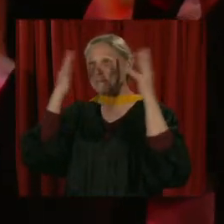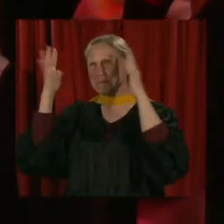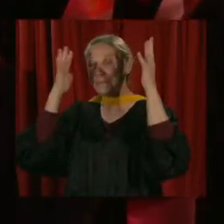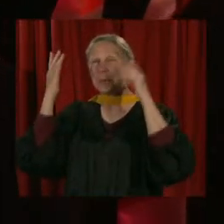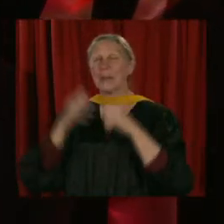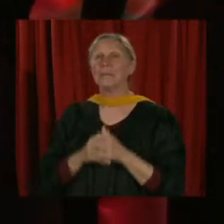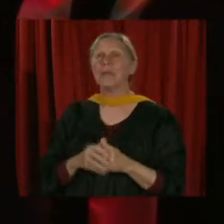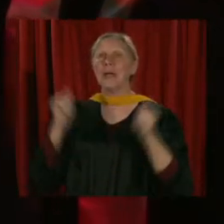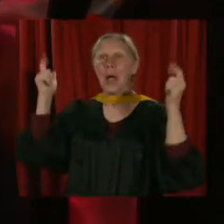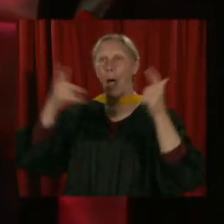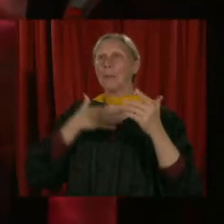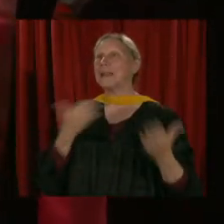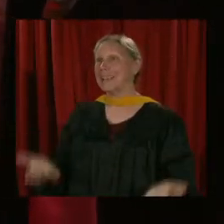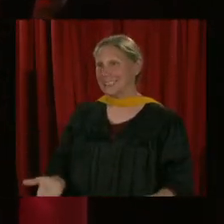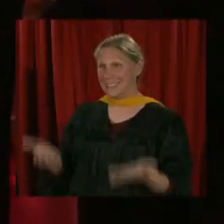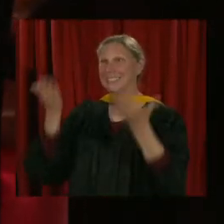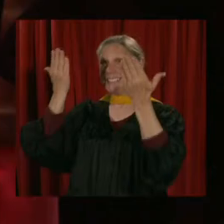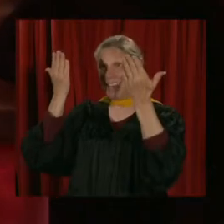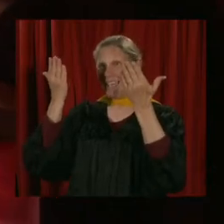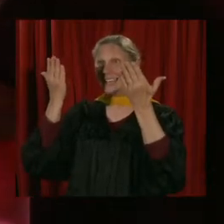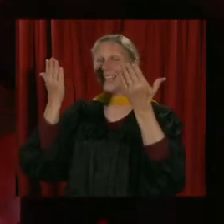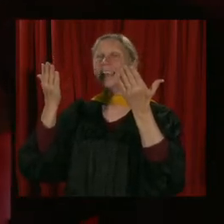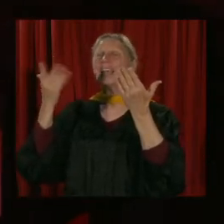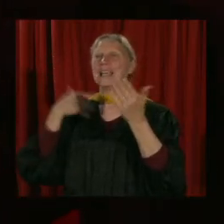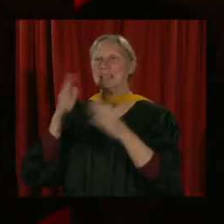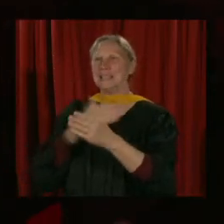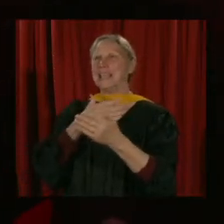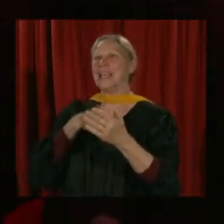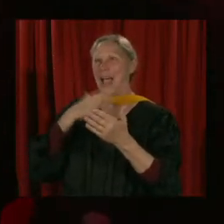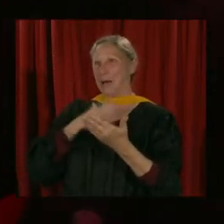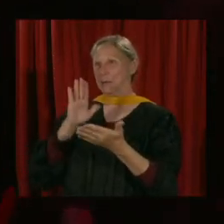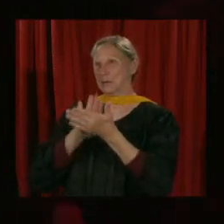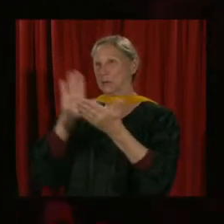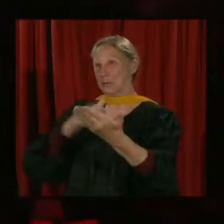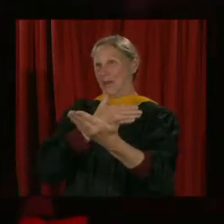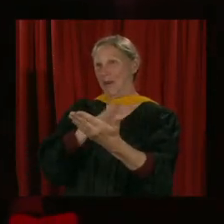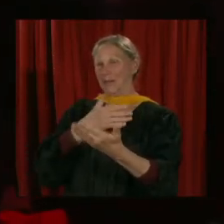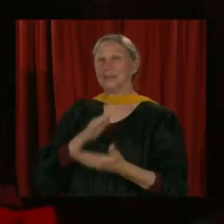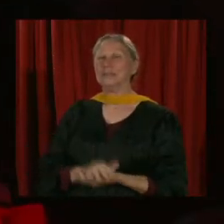Would everyone please stand, remain standing as we sing the alma mater.